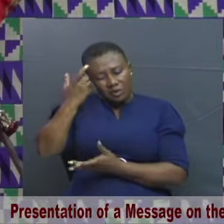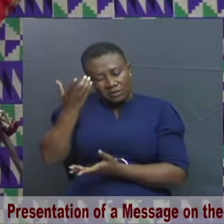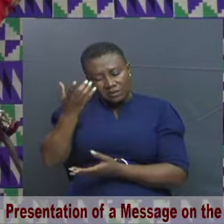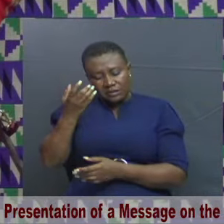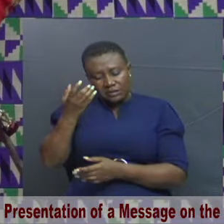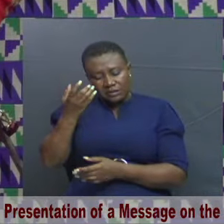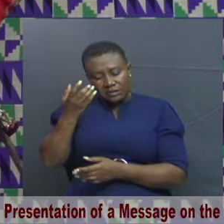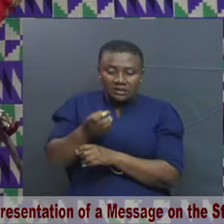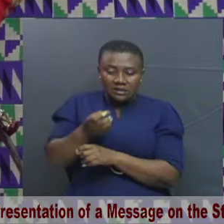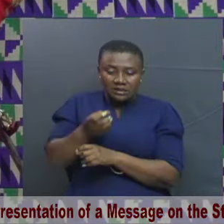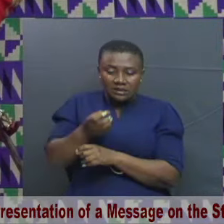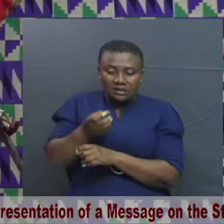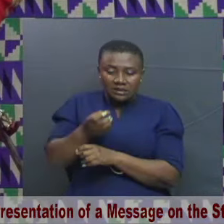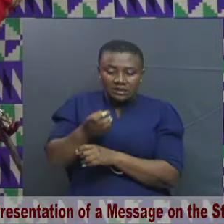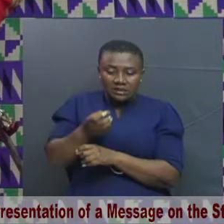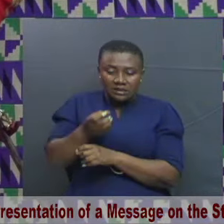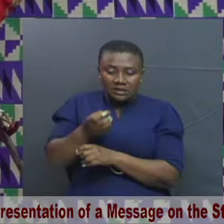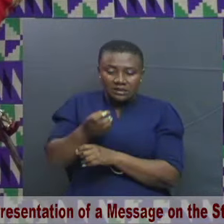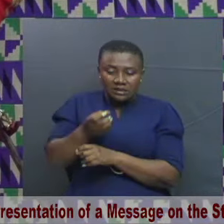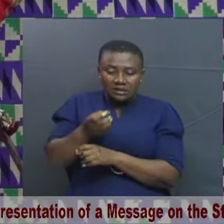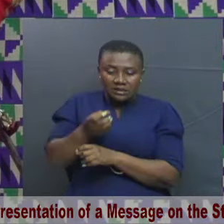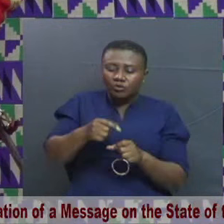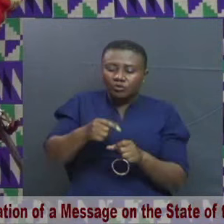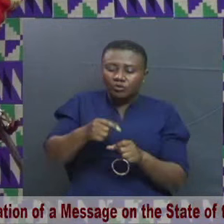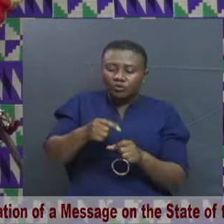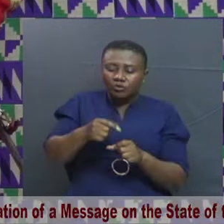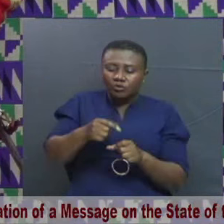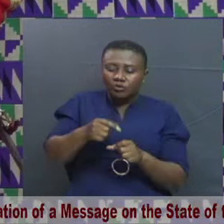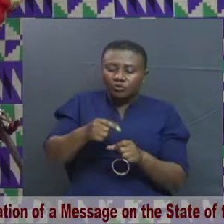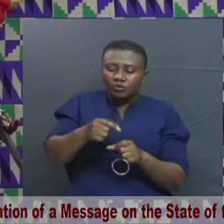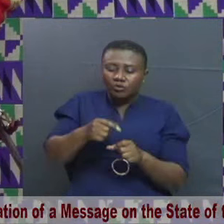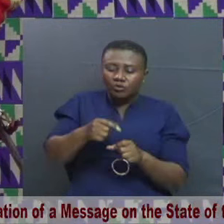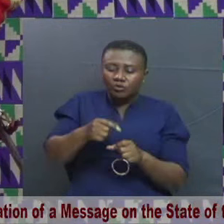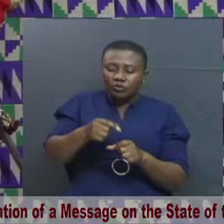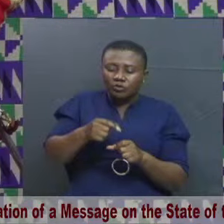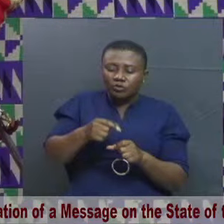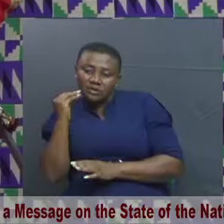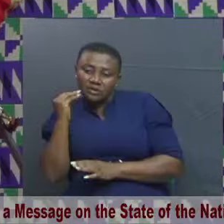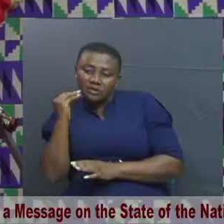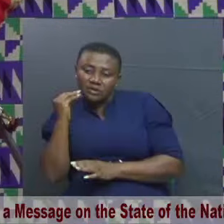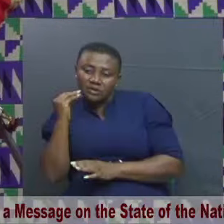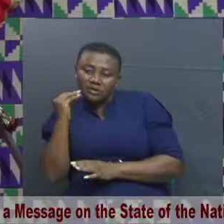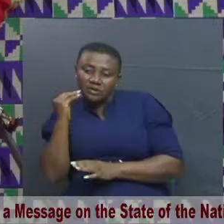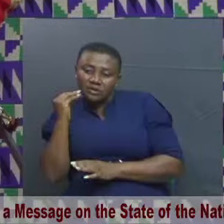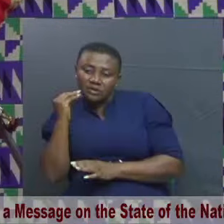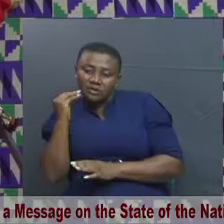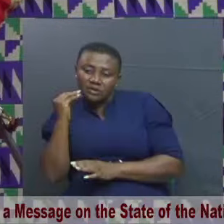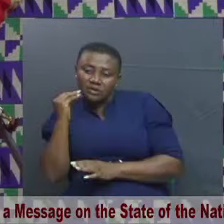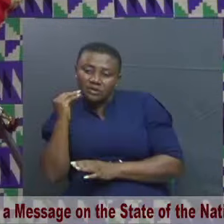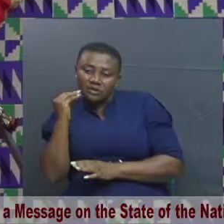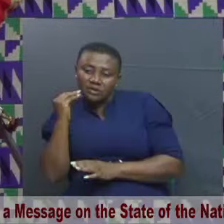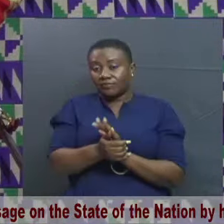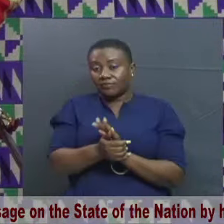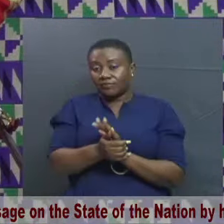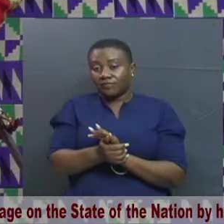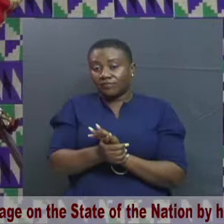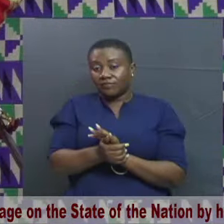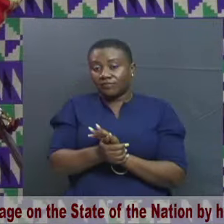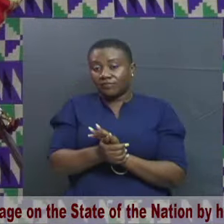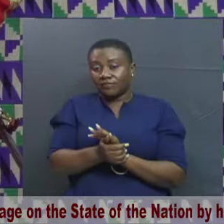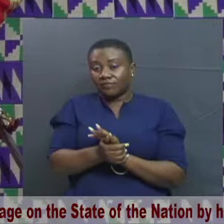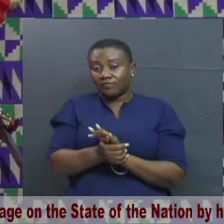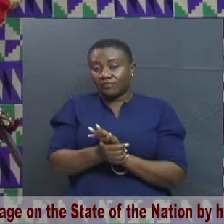promis to modernize and formalize the economy through digitalization in this